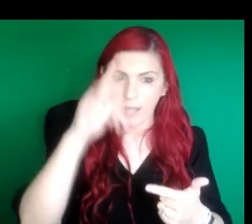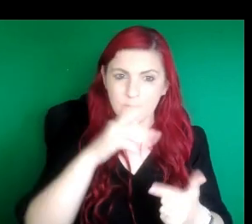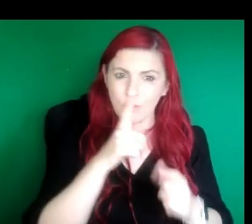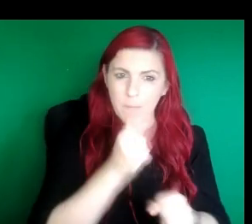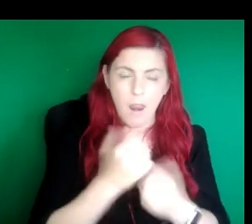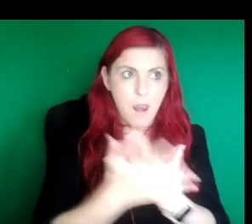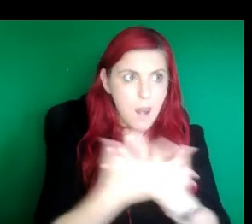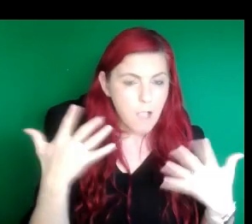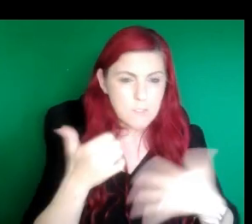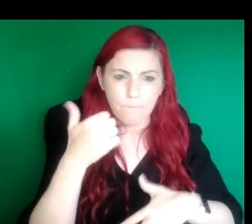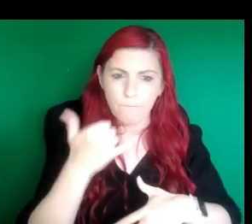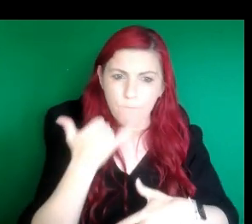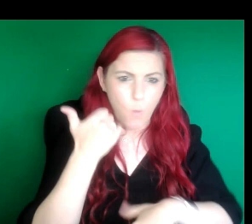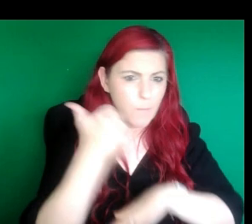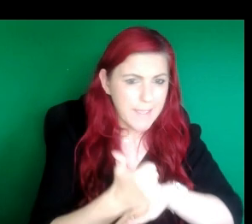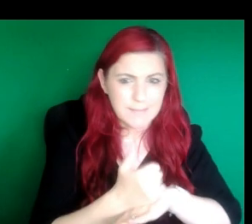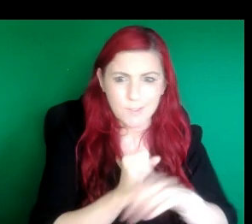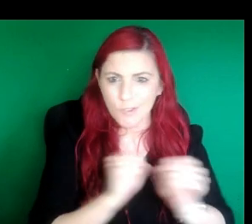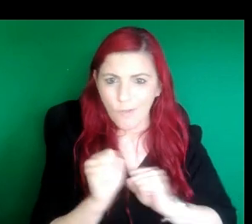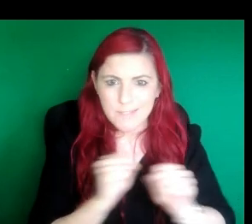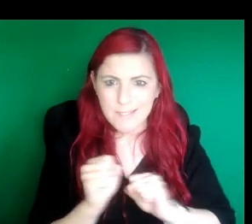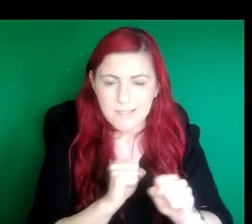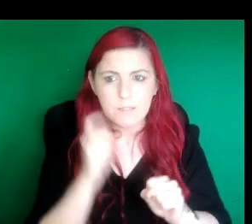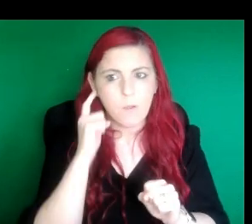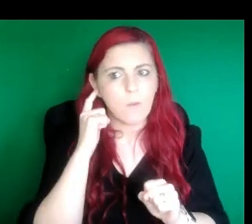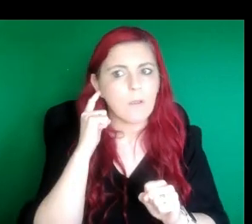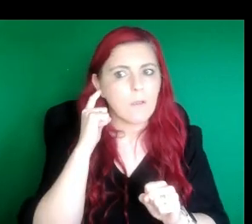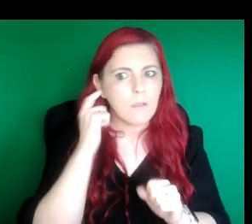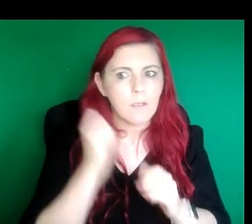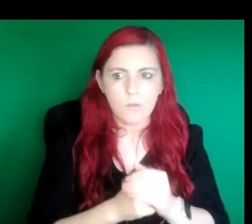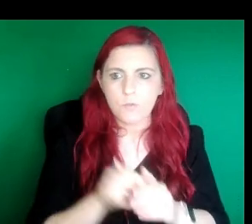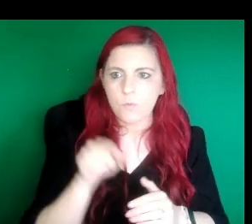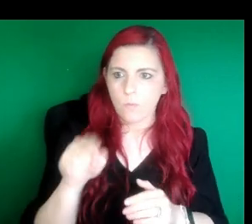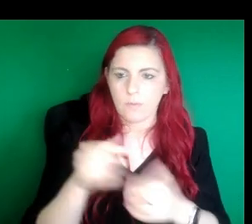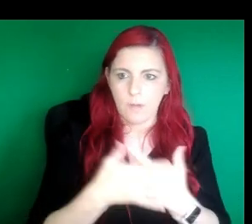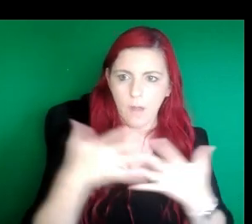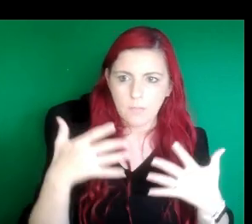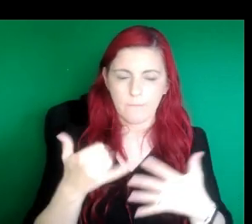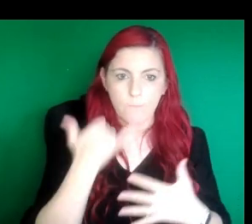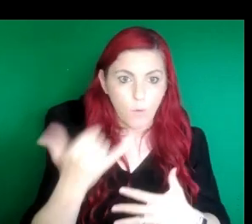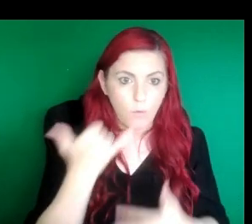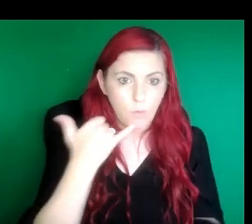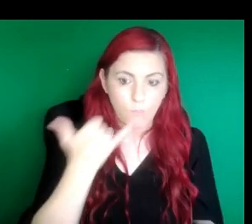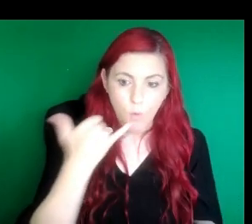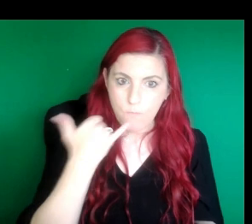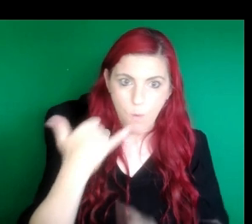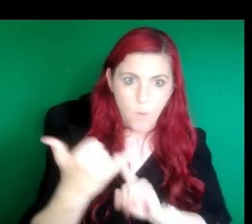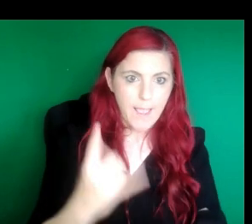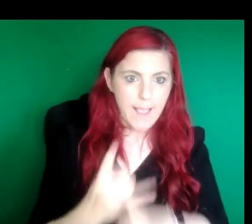needed, help, whatever it is, the addiction counselling, for example, in Ireland is very much focused on